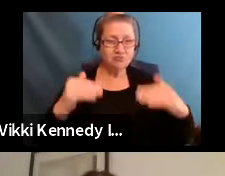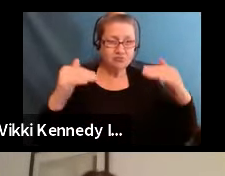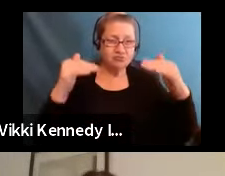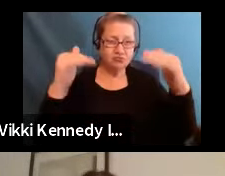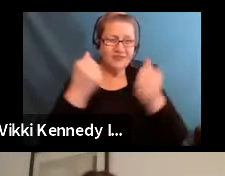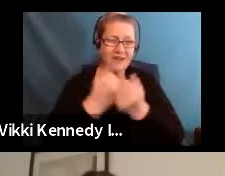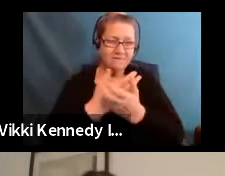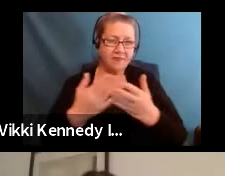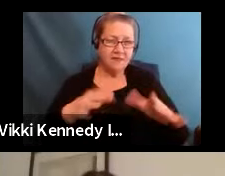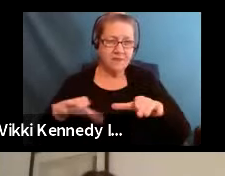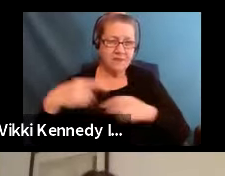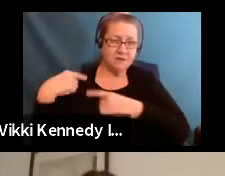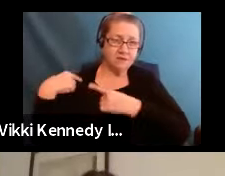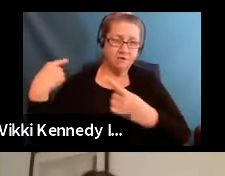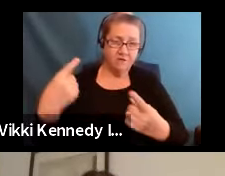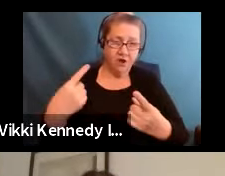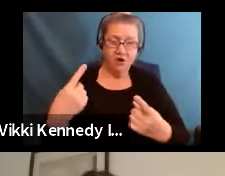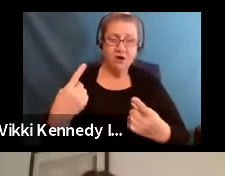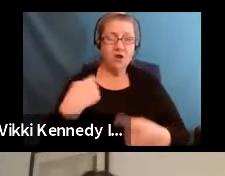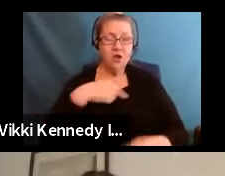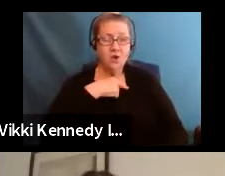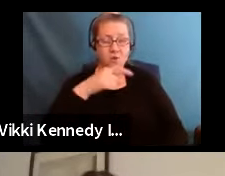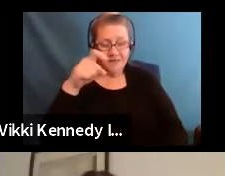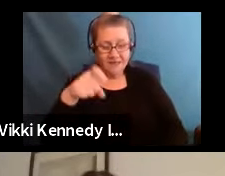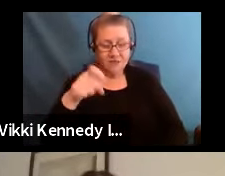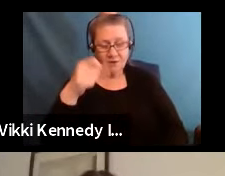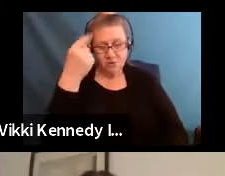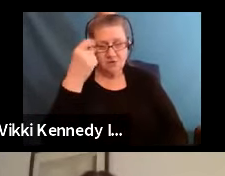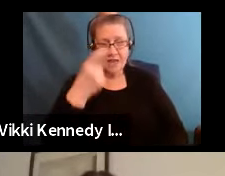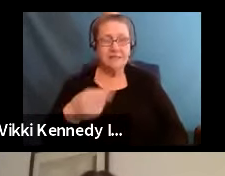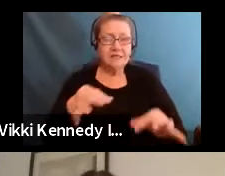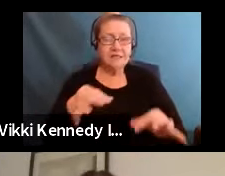said earlier, simplicity saves lives. So